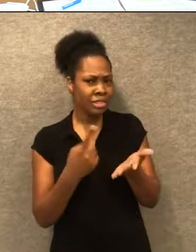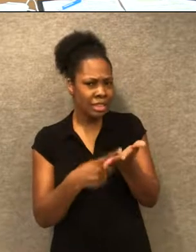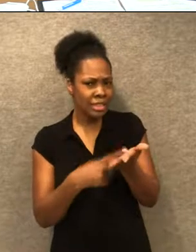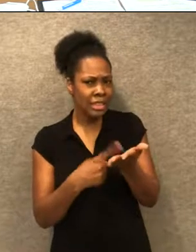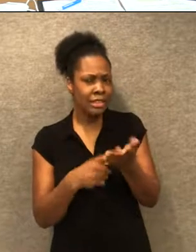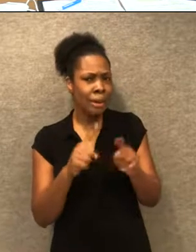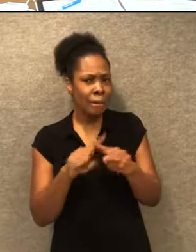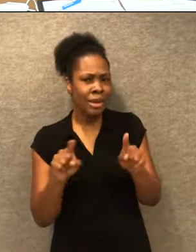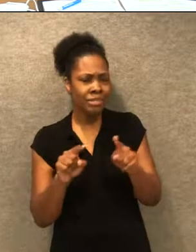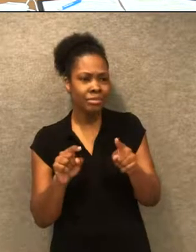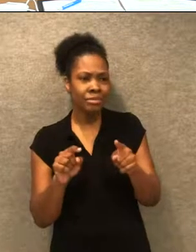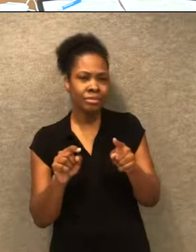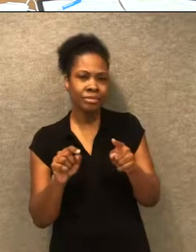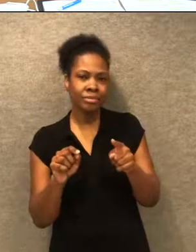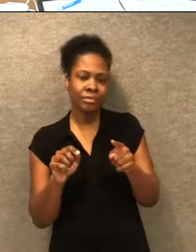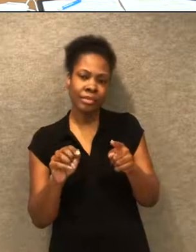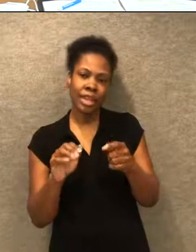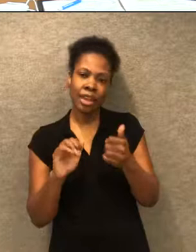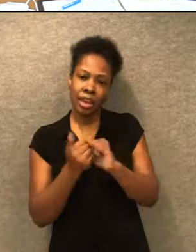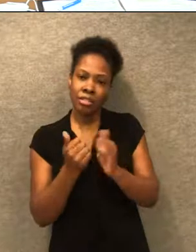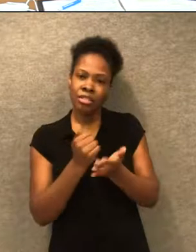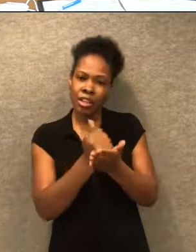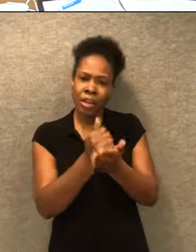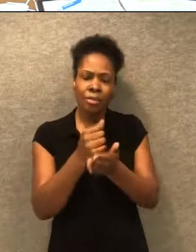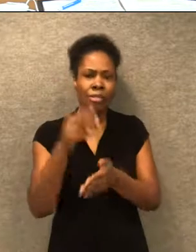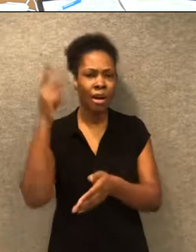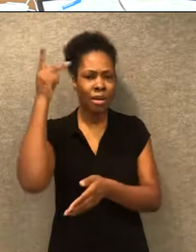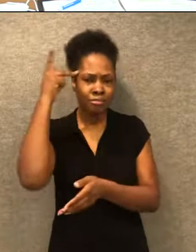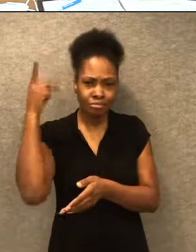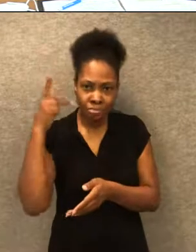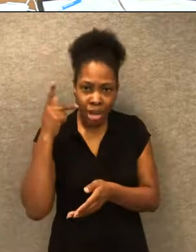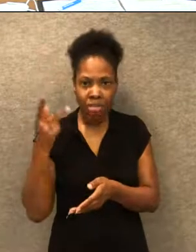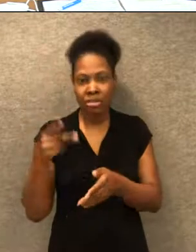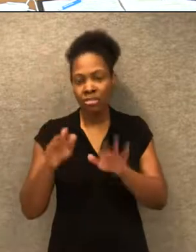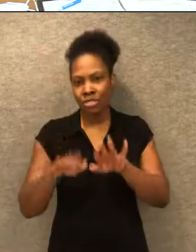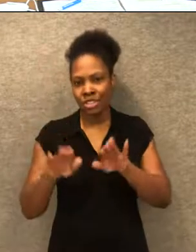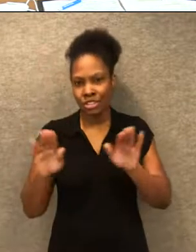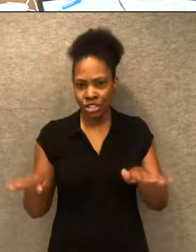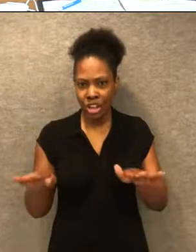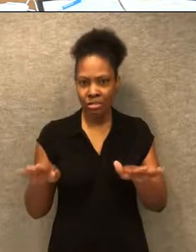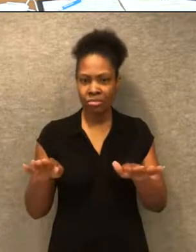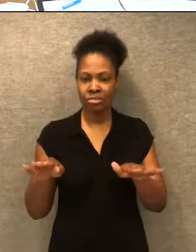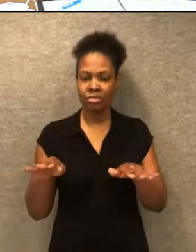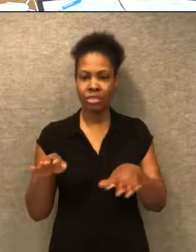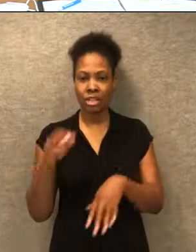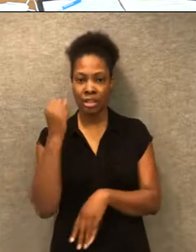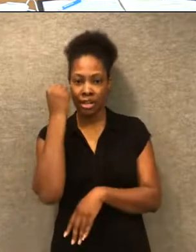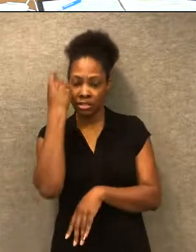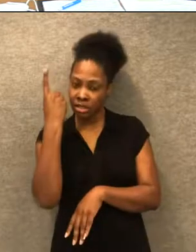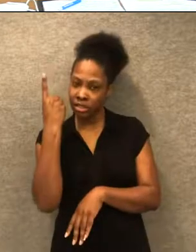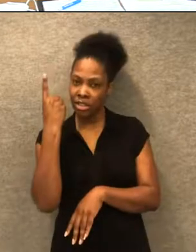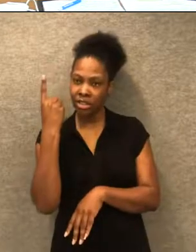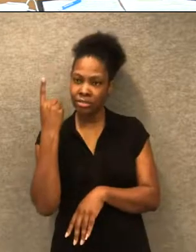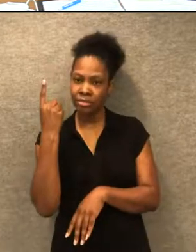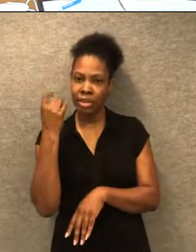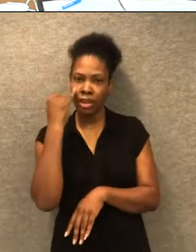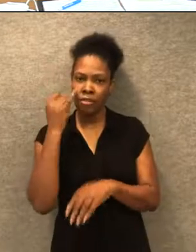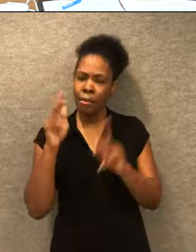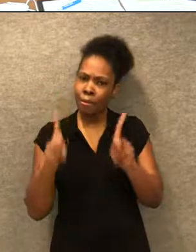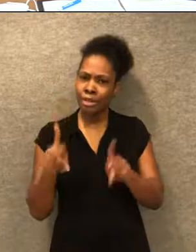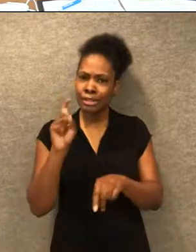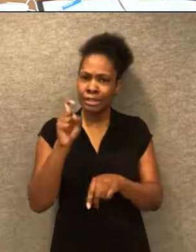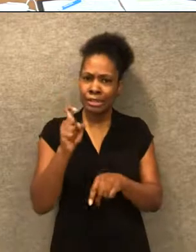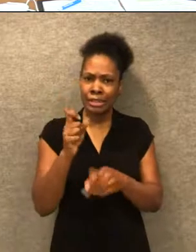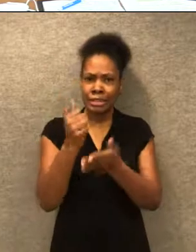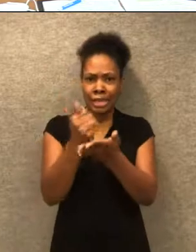kind of advice and tips can you give a parent or even a child to recognize when someone needs help? Like, how can